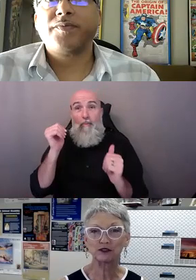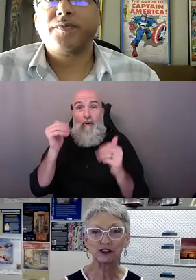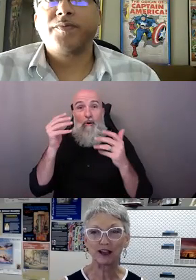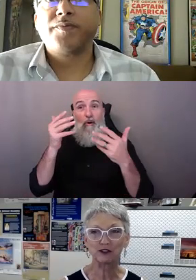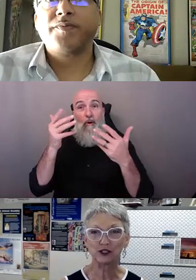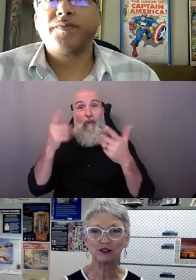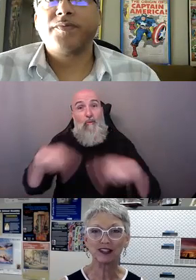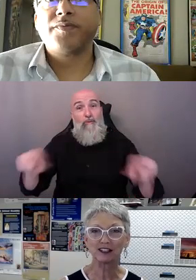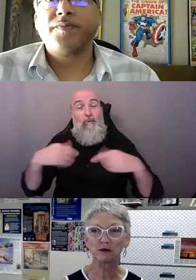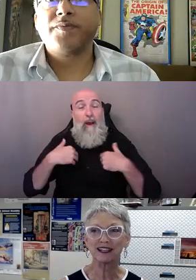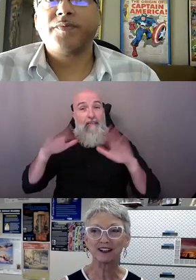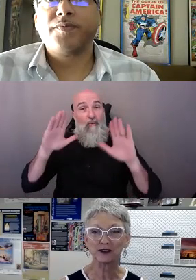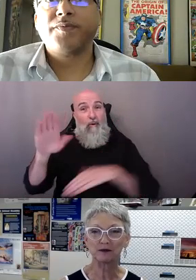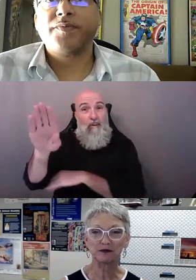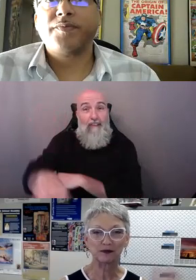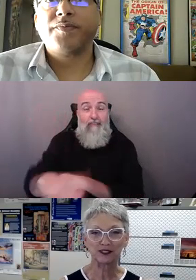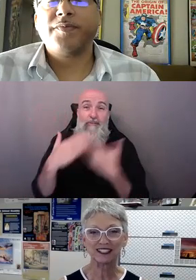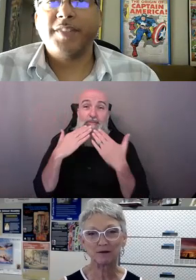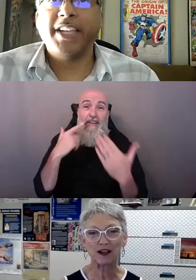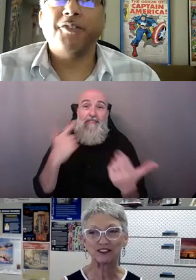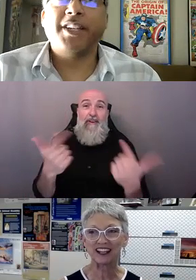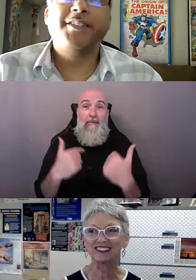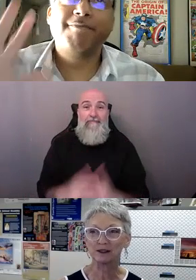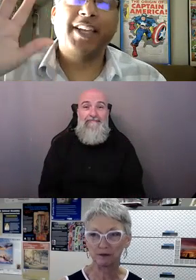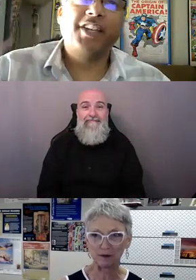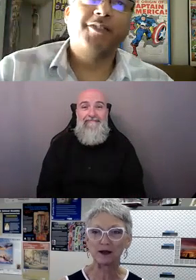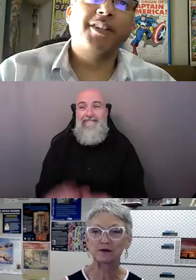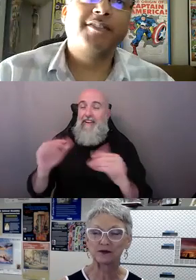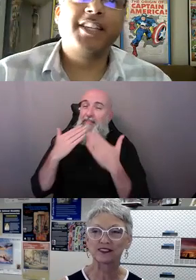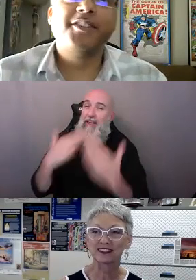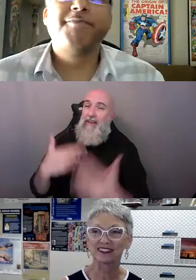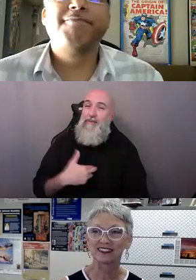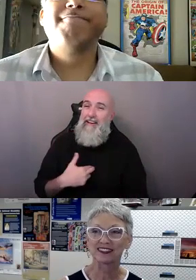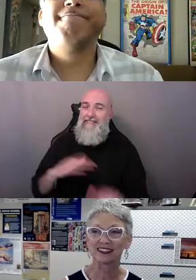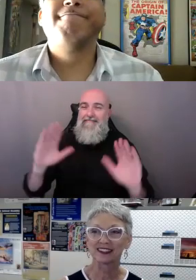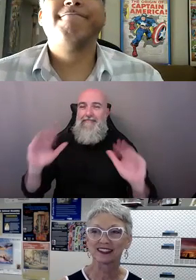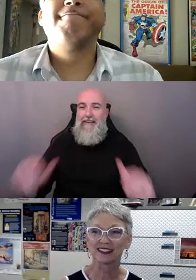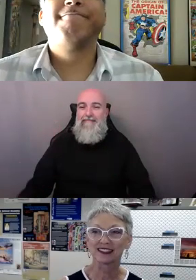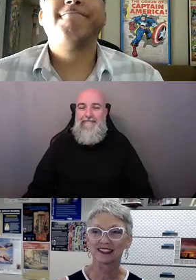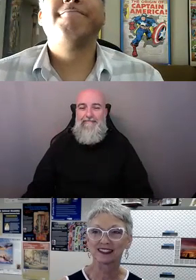really wonderful afternoon. Thanks for being here. We're going to say bye. Thank you, Randy. Thank you, everyone. Thank you.